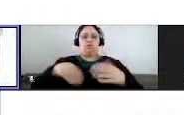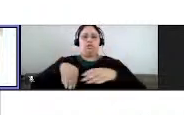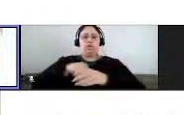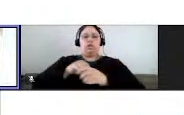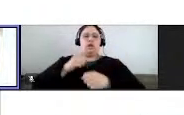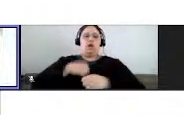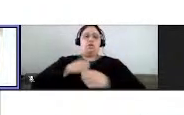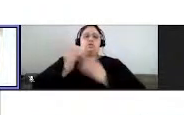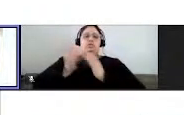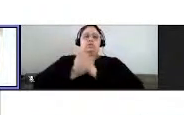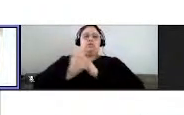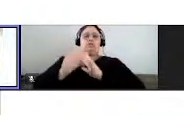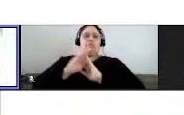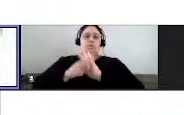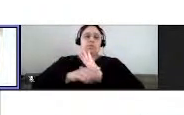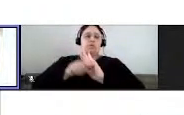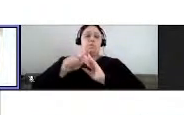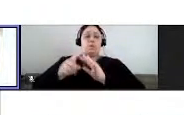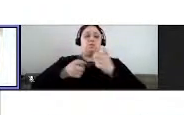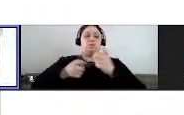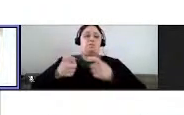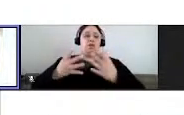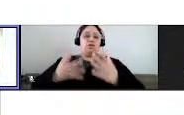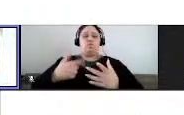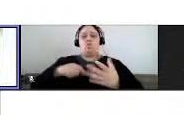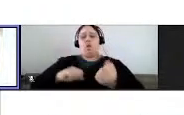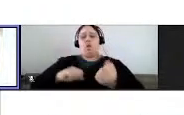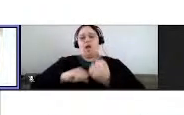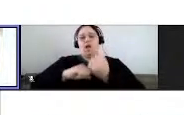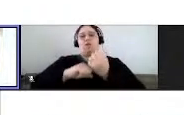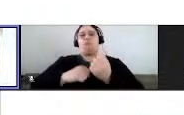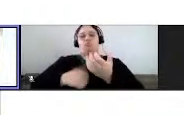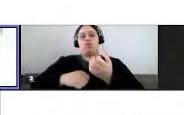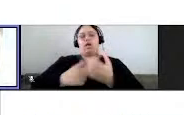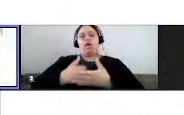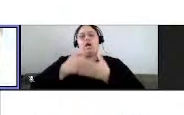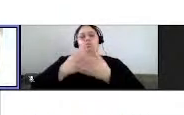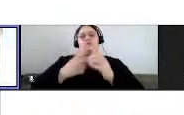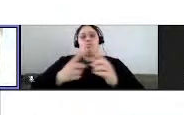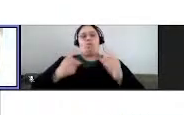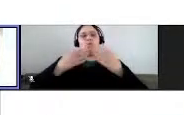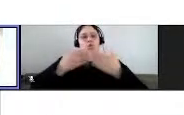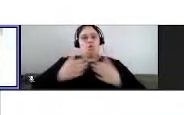skills programs, which has managed or which has helped the department to actually unlock